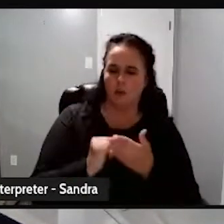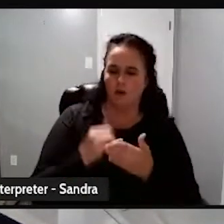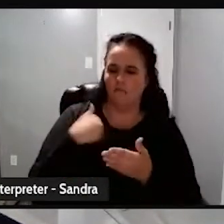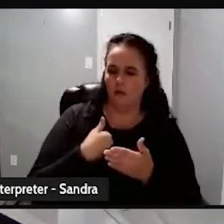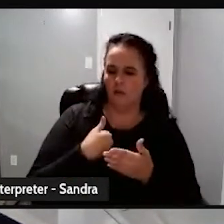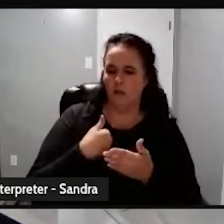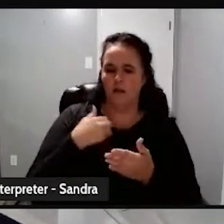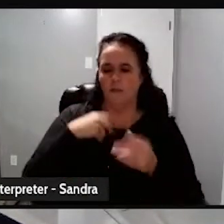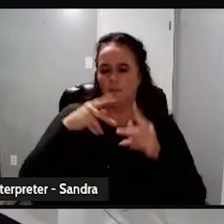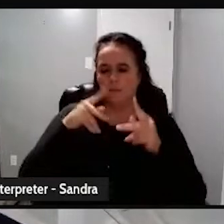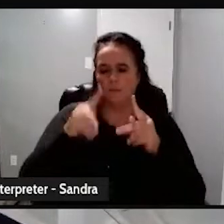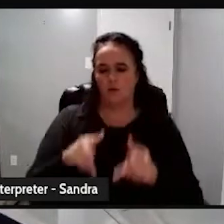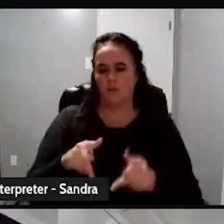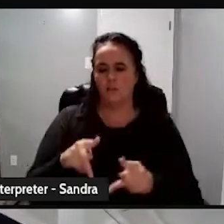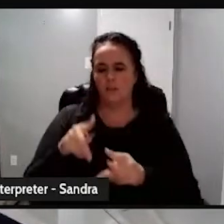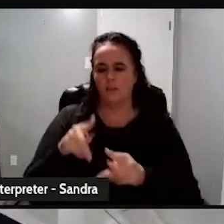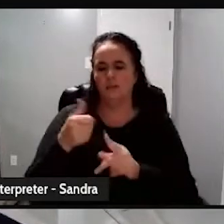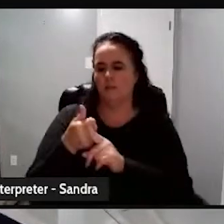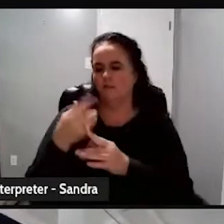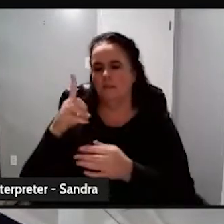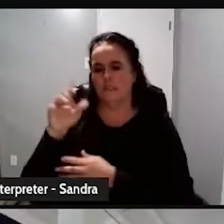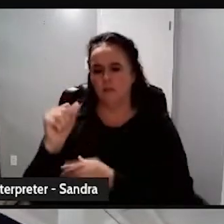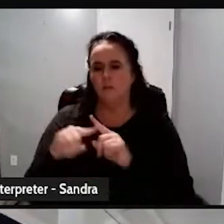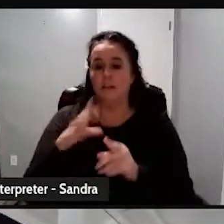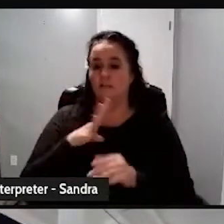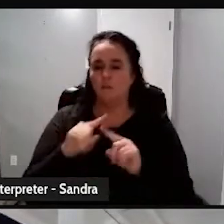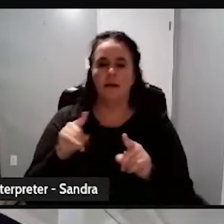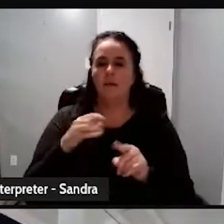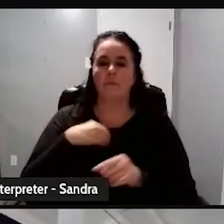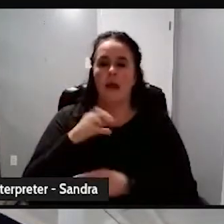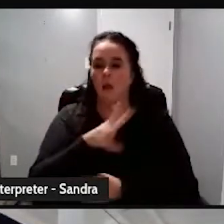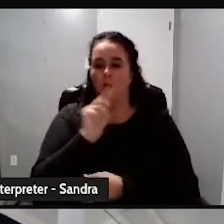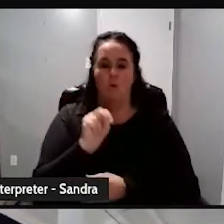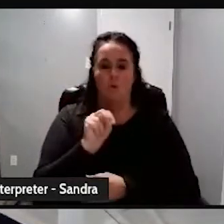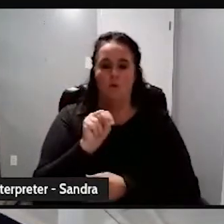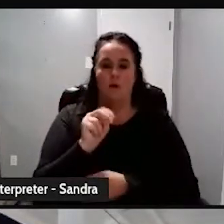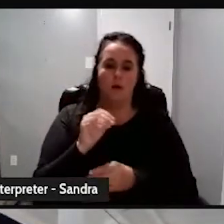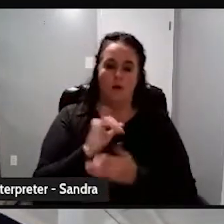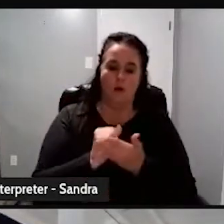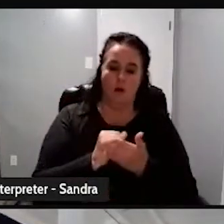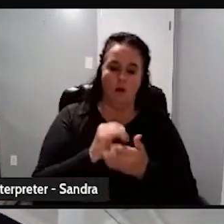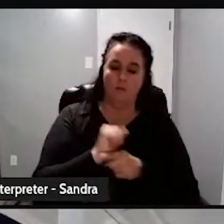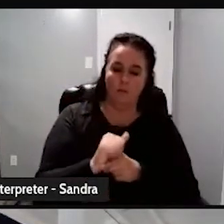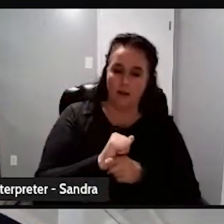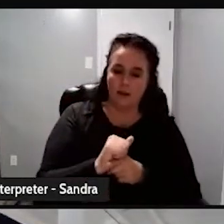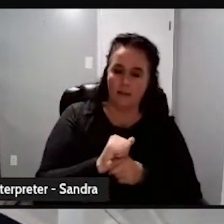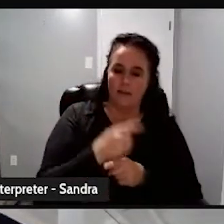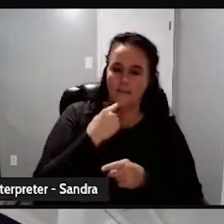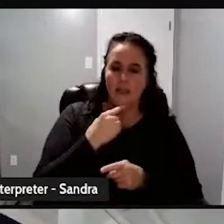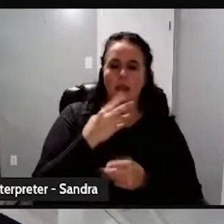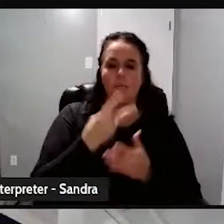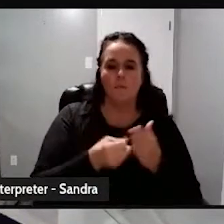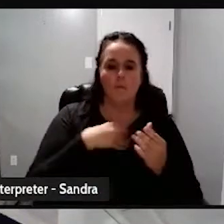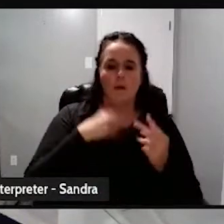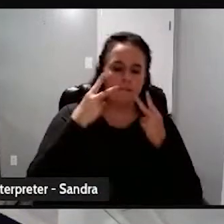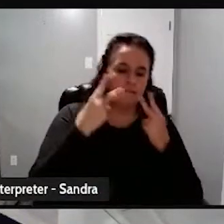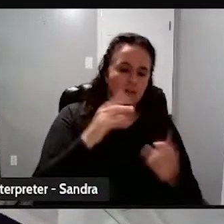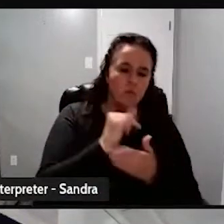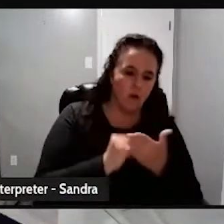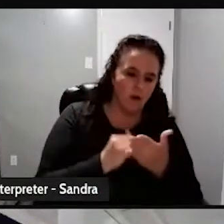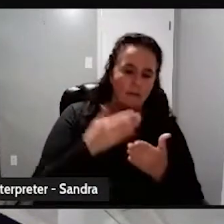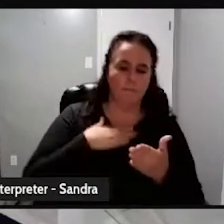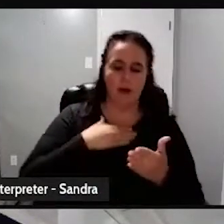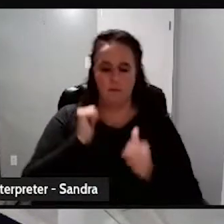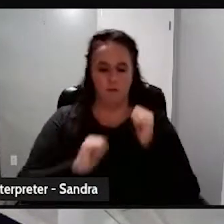disabled, that's fine. But in my own art practice, I contend that both my visual artwork and my performance